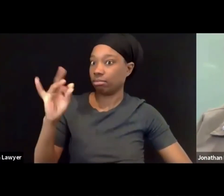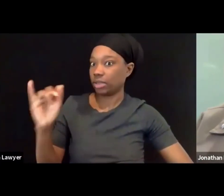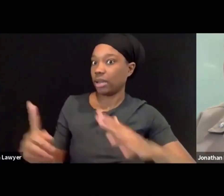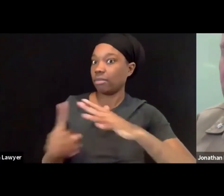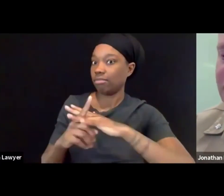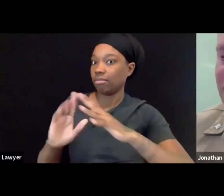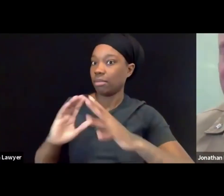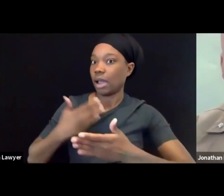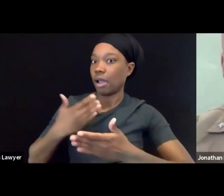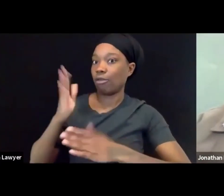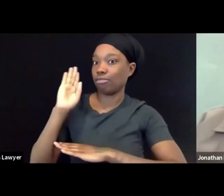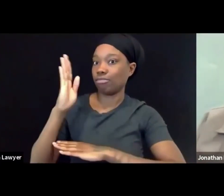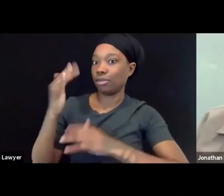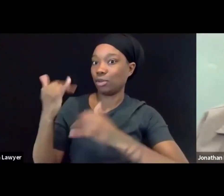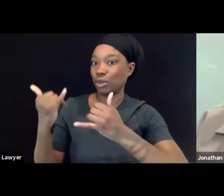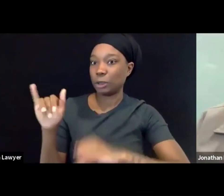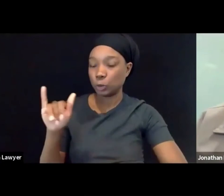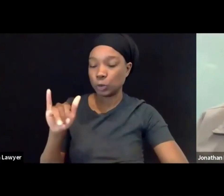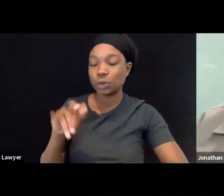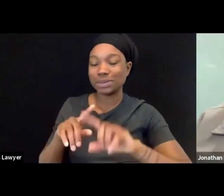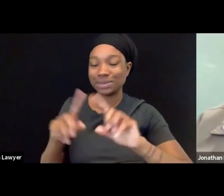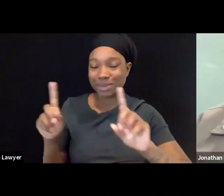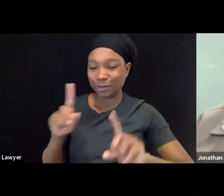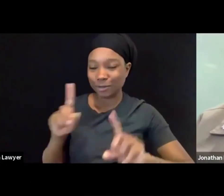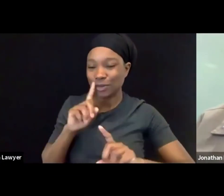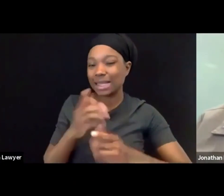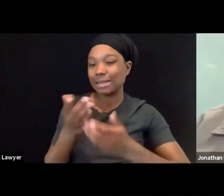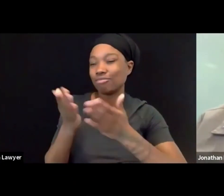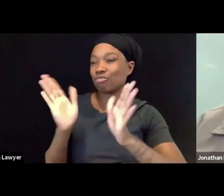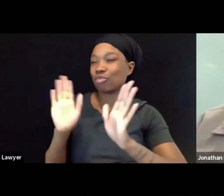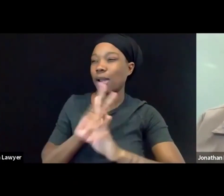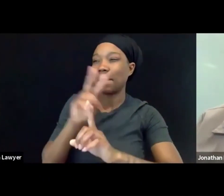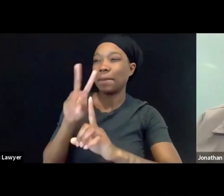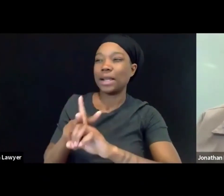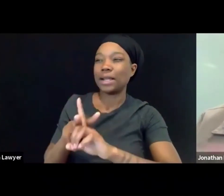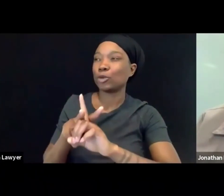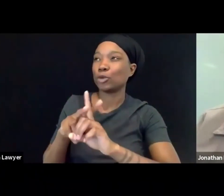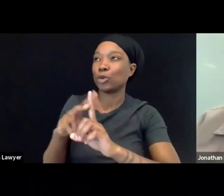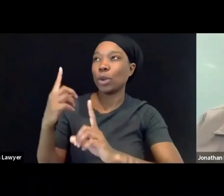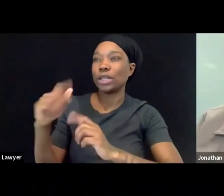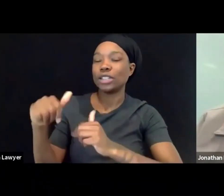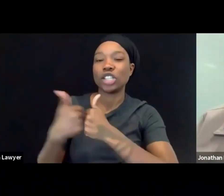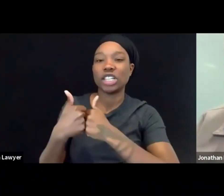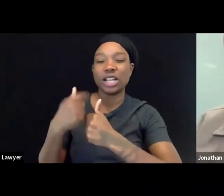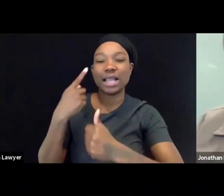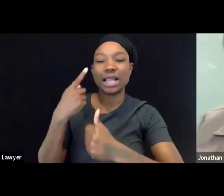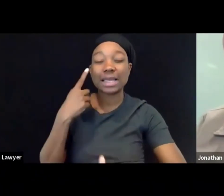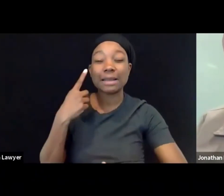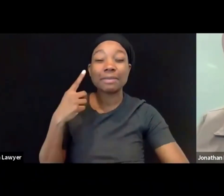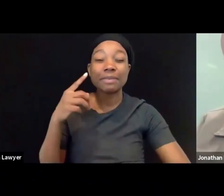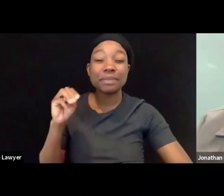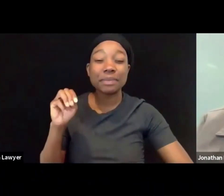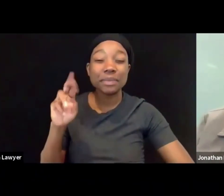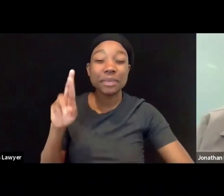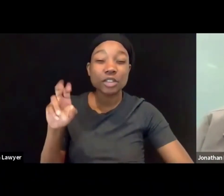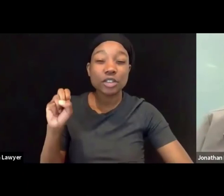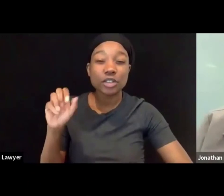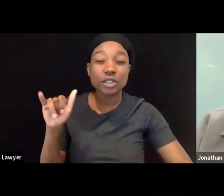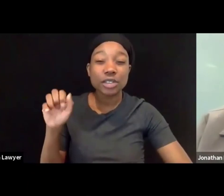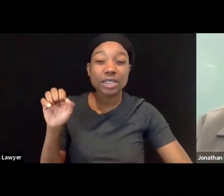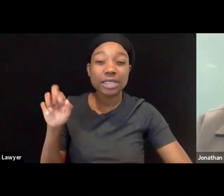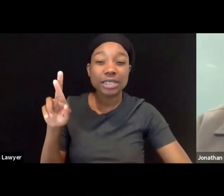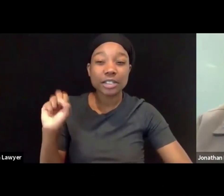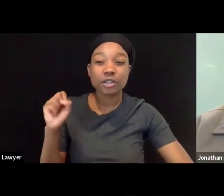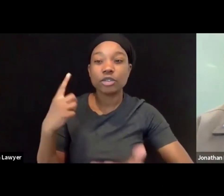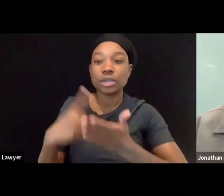too. But it speaks more broadly to a challenge, and one that I think Mr. Sayers talked about Monroe County's work in,